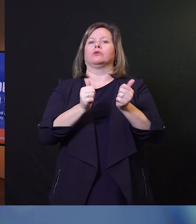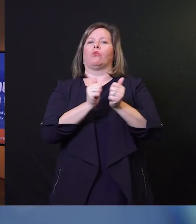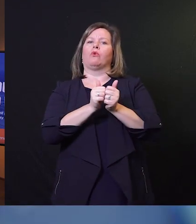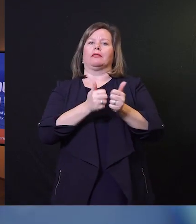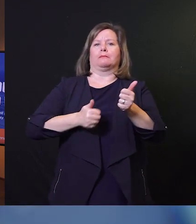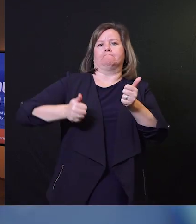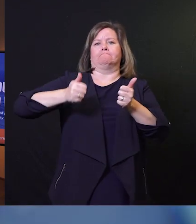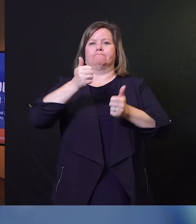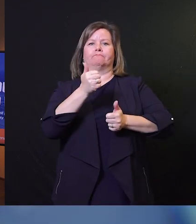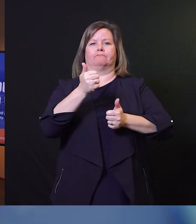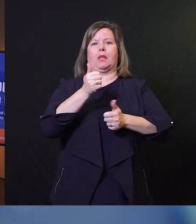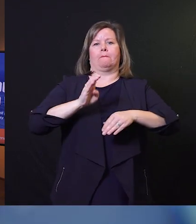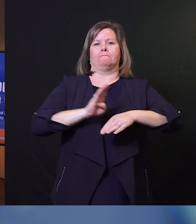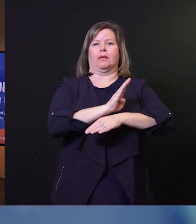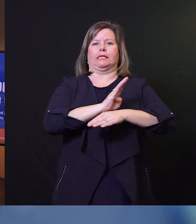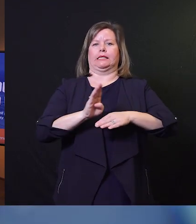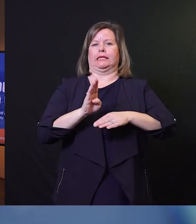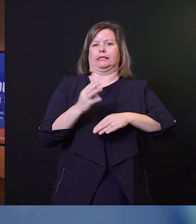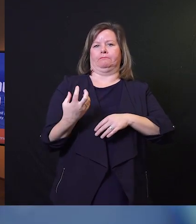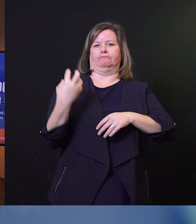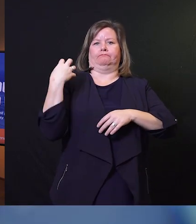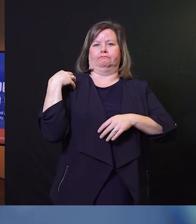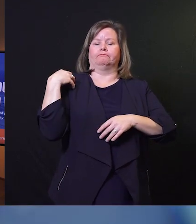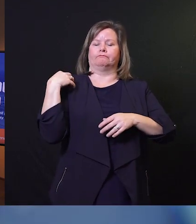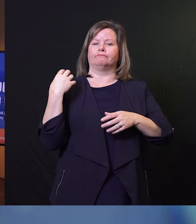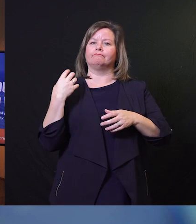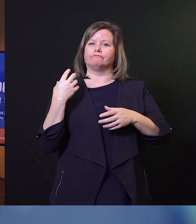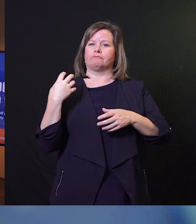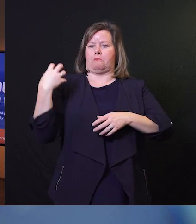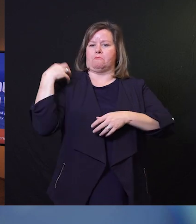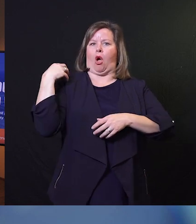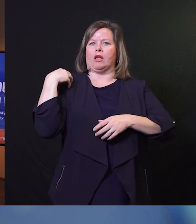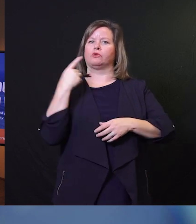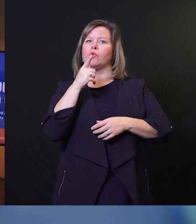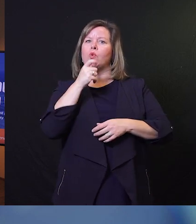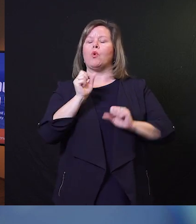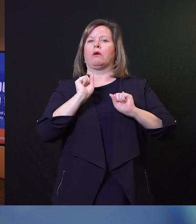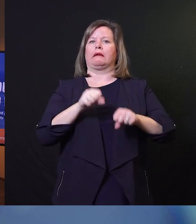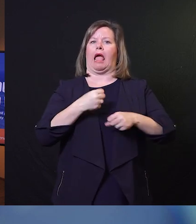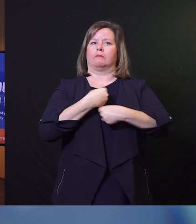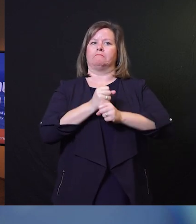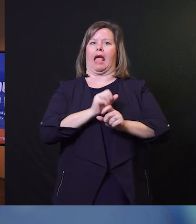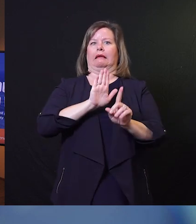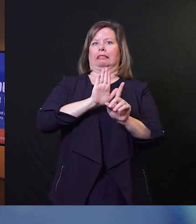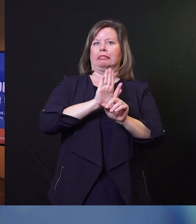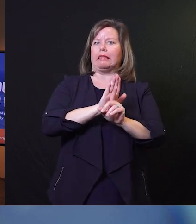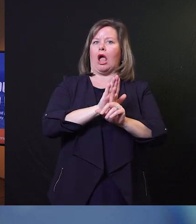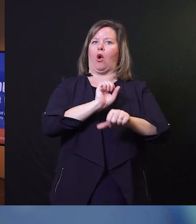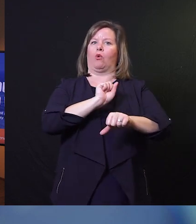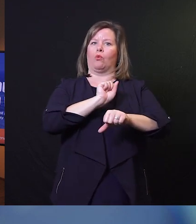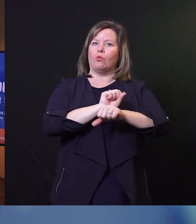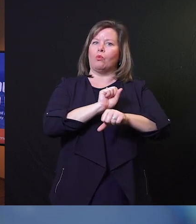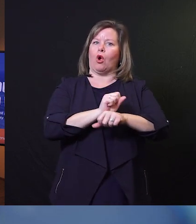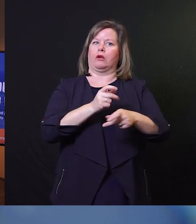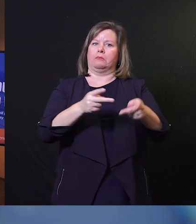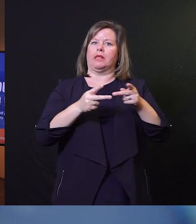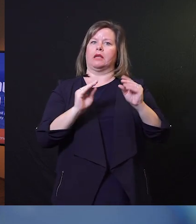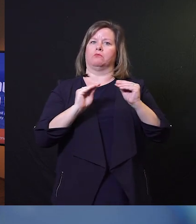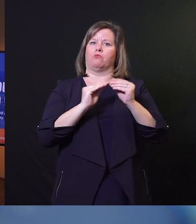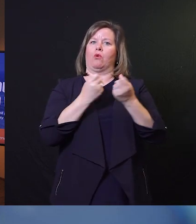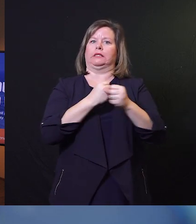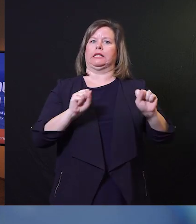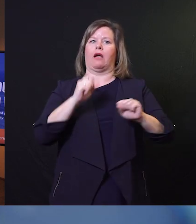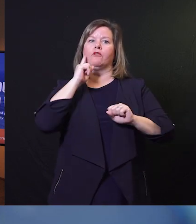place of employment and tools that employers can use to make their place of work as safe as possible for their employees and